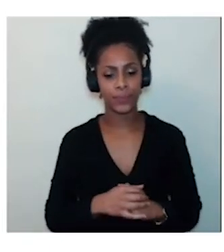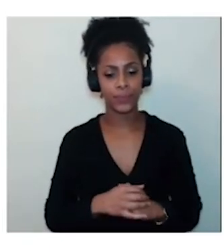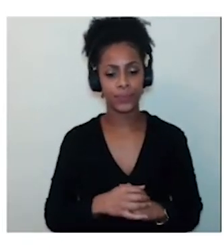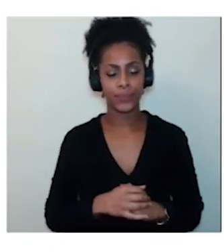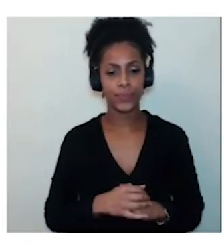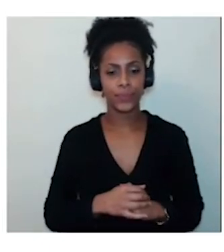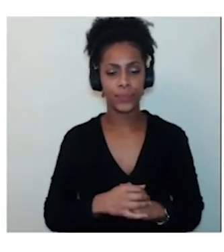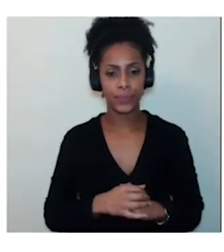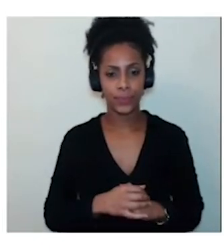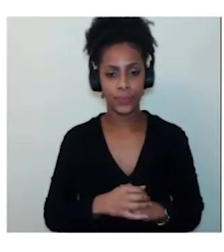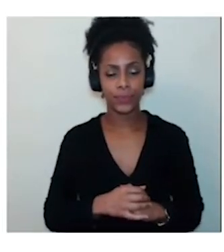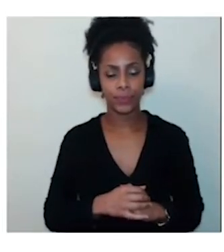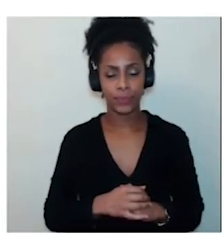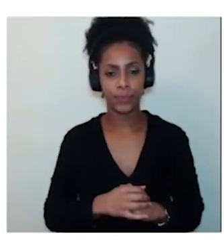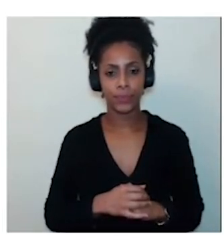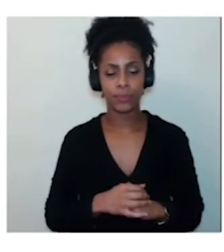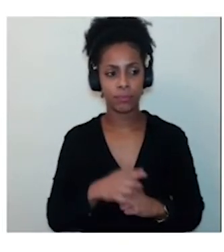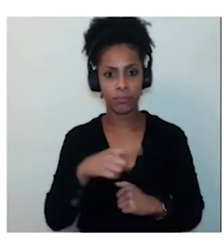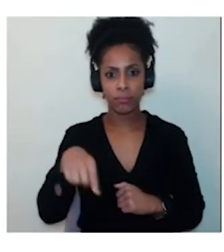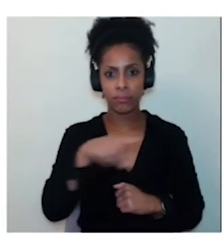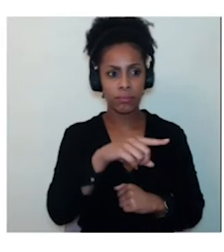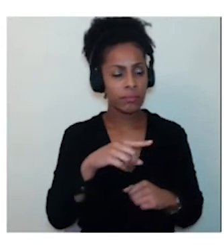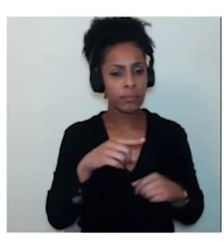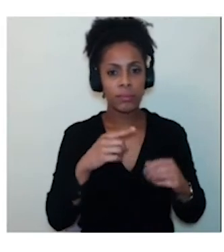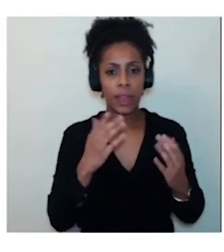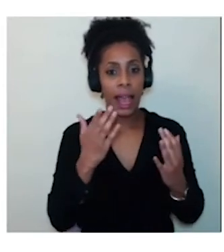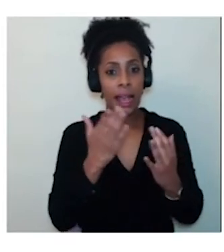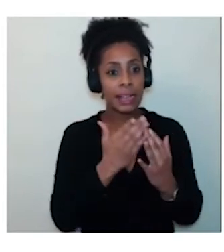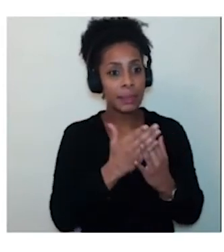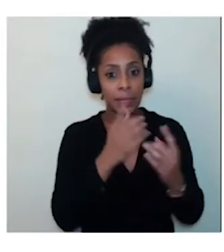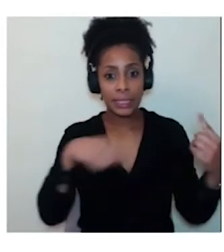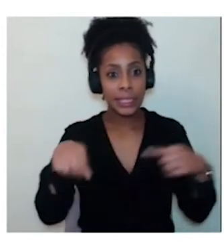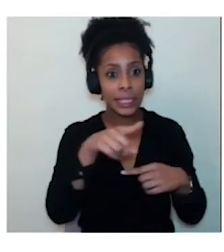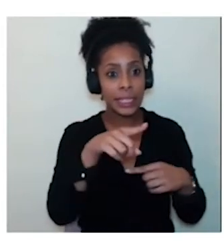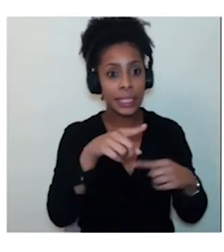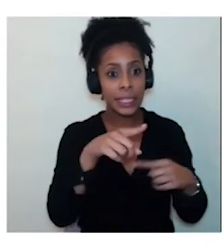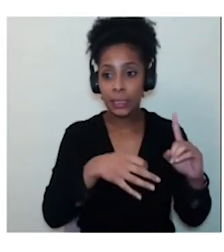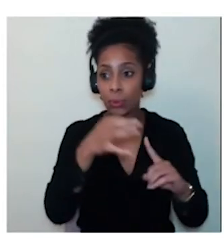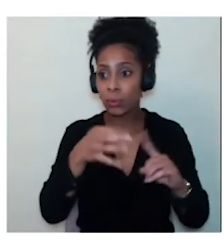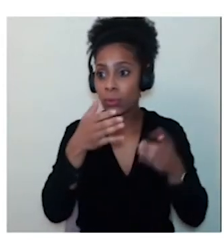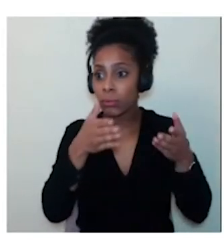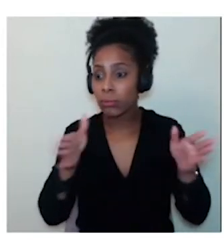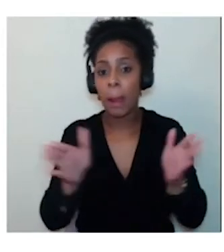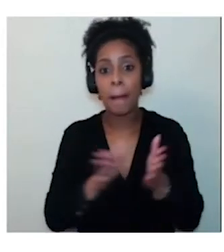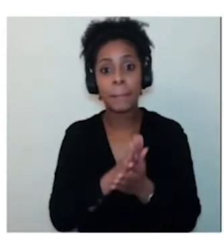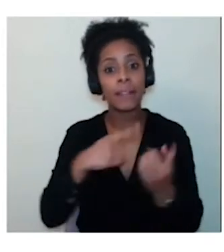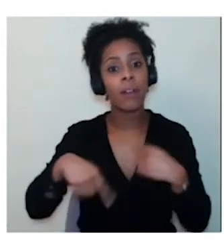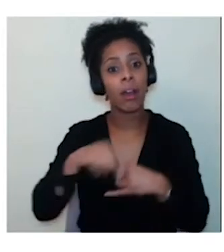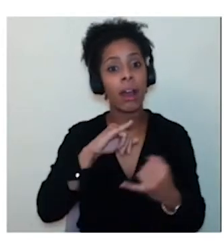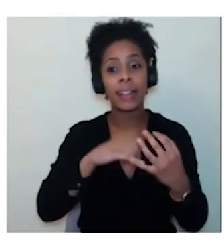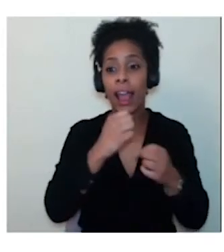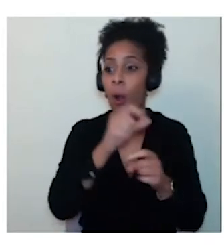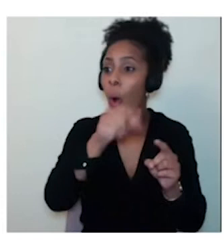of accessibility will in turn improve outcomes for all our stakeholders and society.